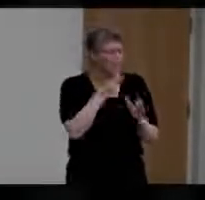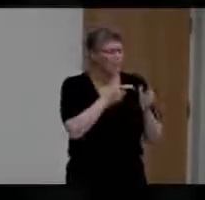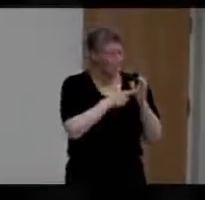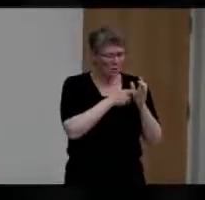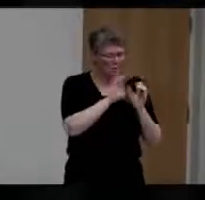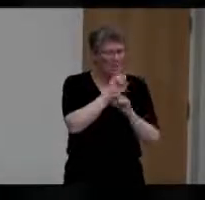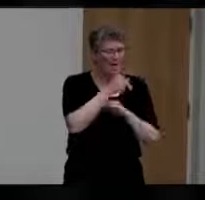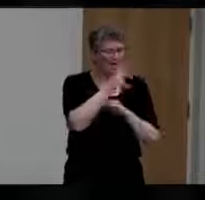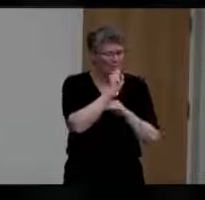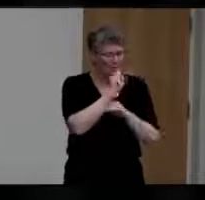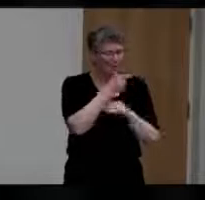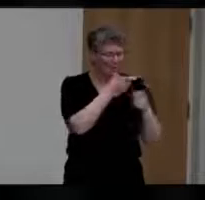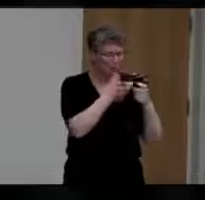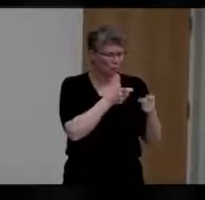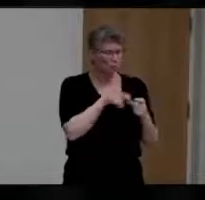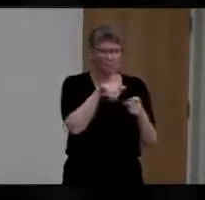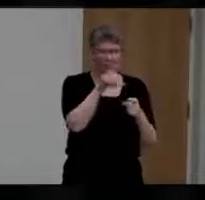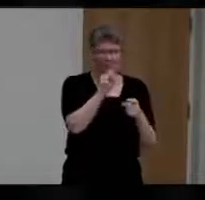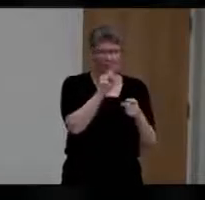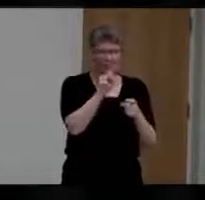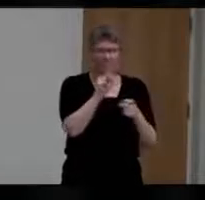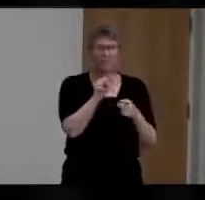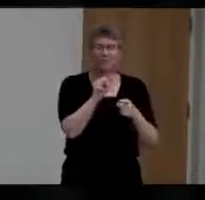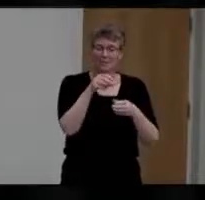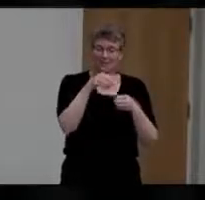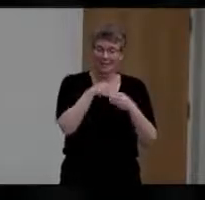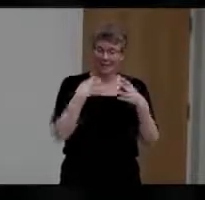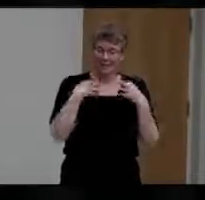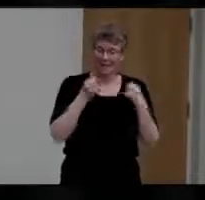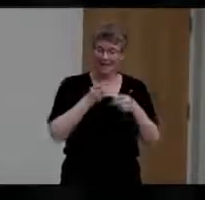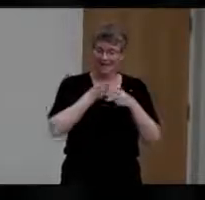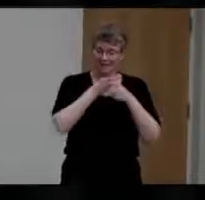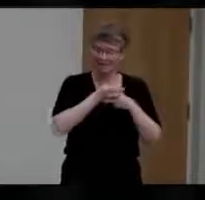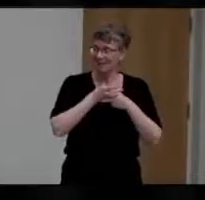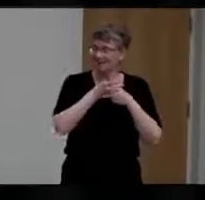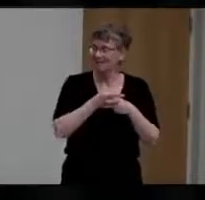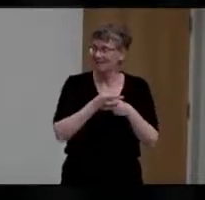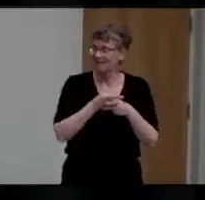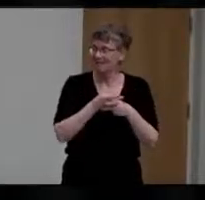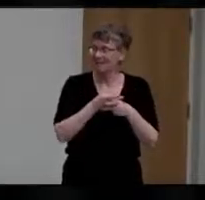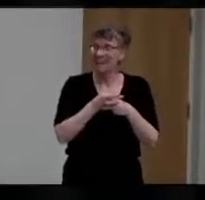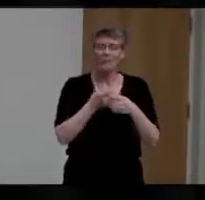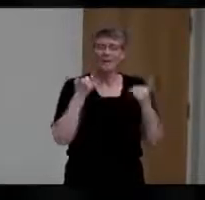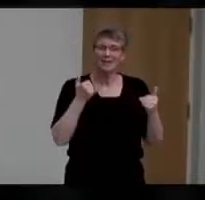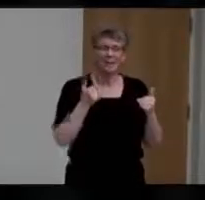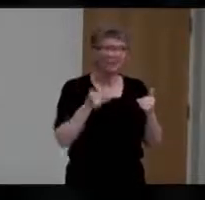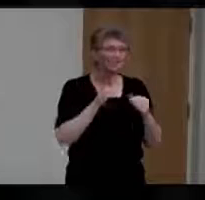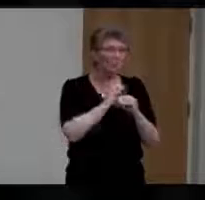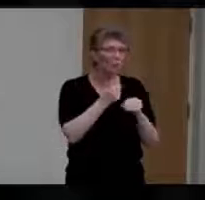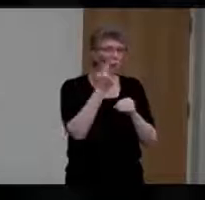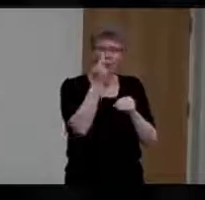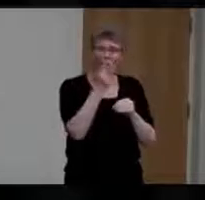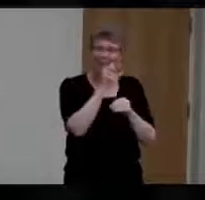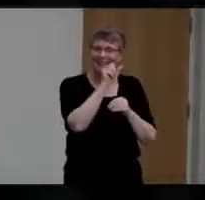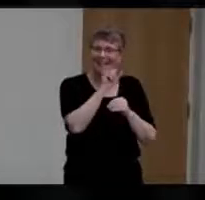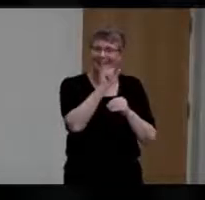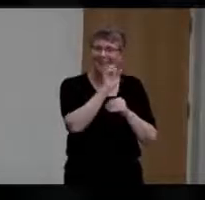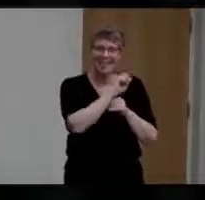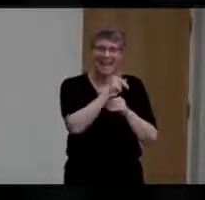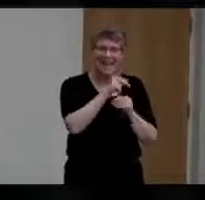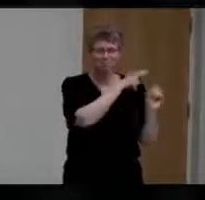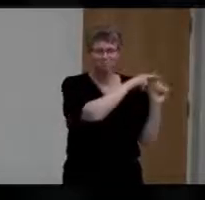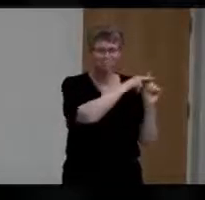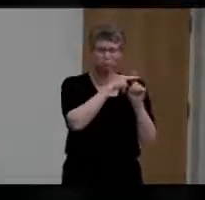inside the world of healthcare, remember now, there's not a single AI app in widespread deployment in healthcare anywhere in North America.